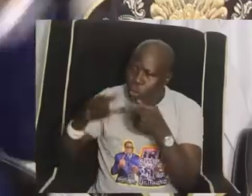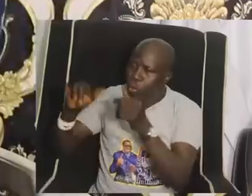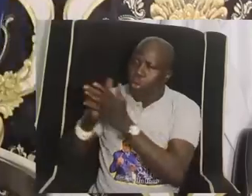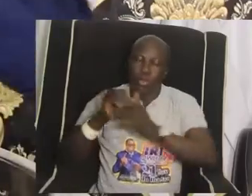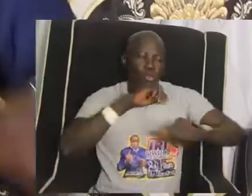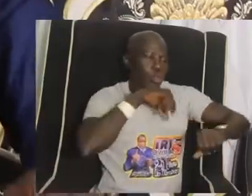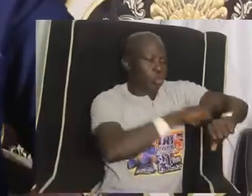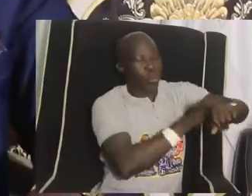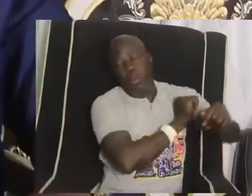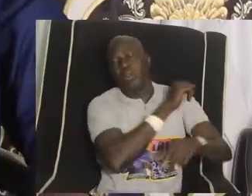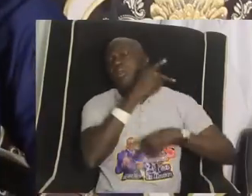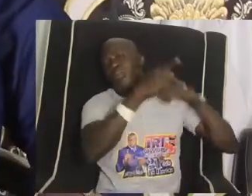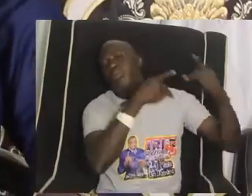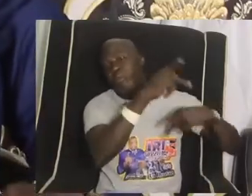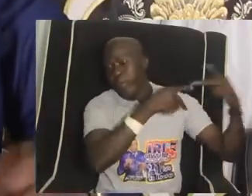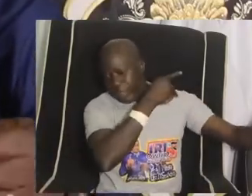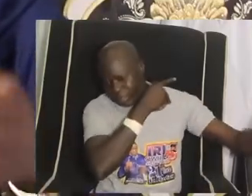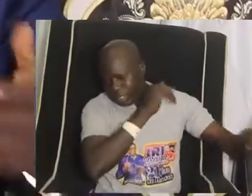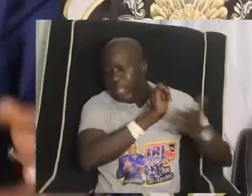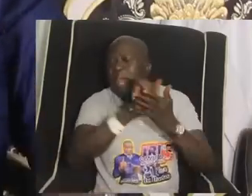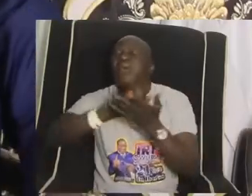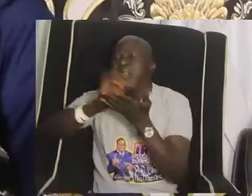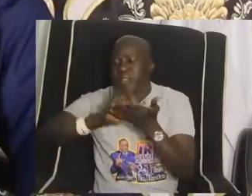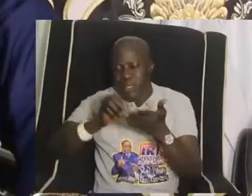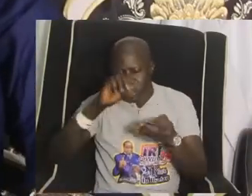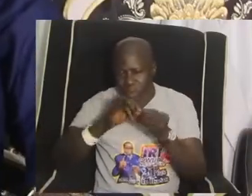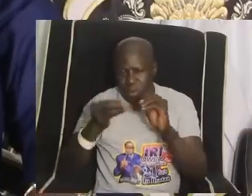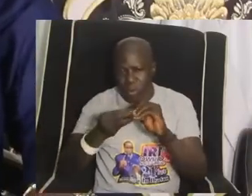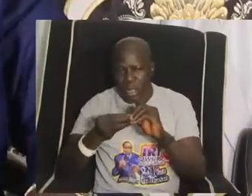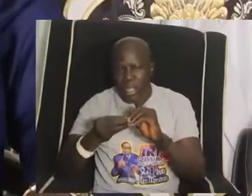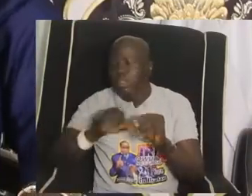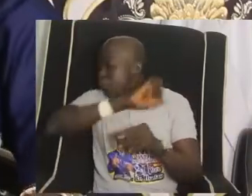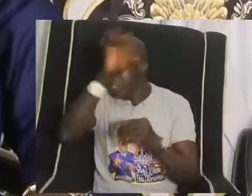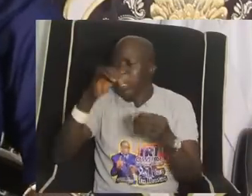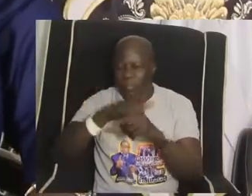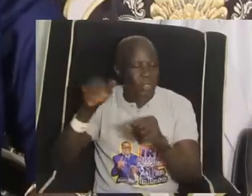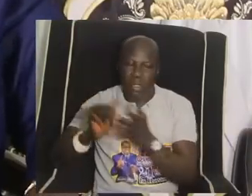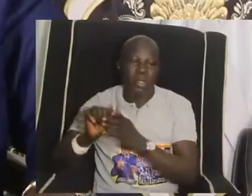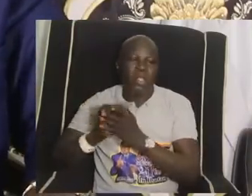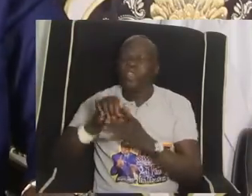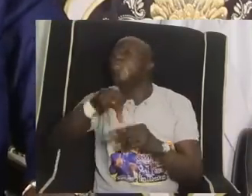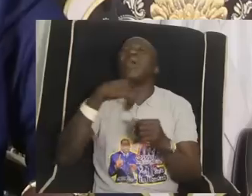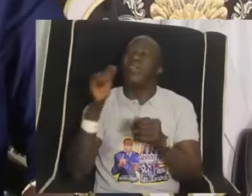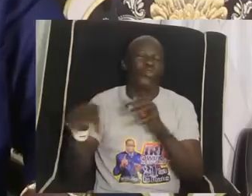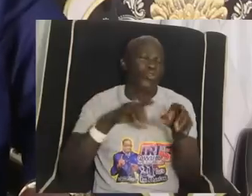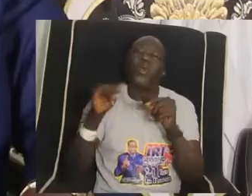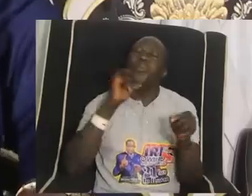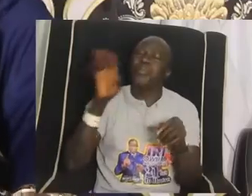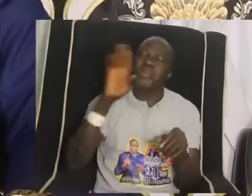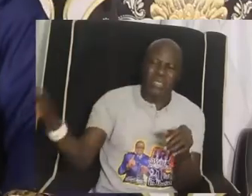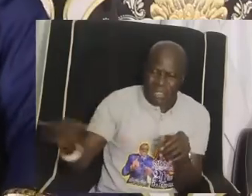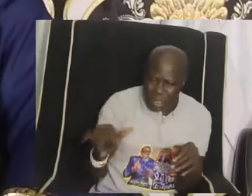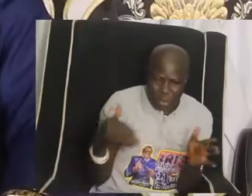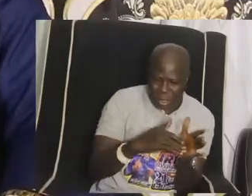over support you. Or you want to support the prophet. Write this account number. You can write that. You